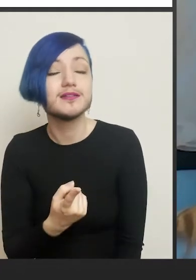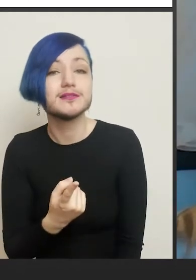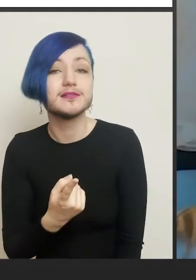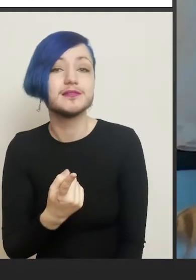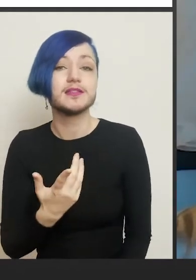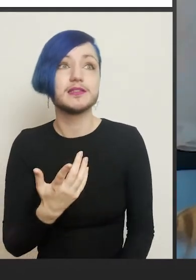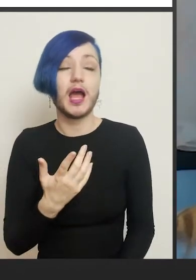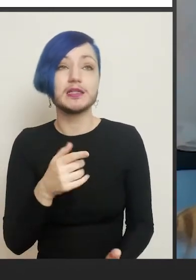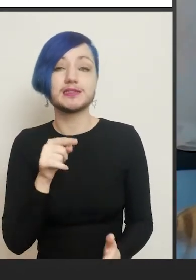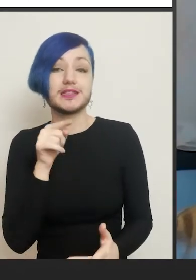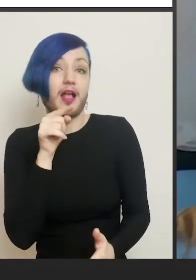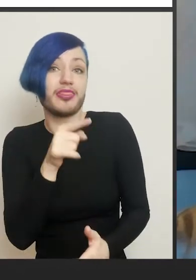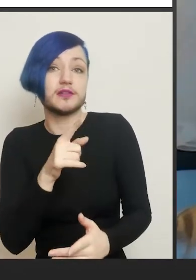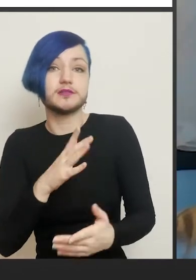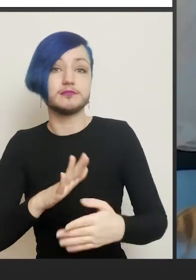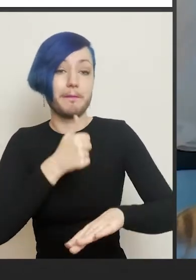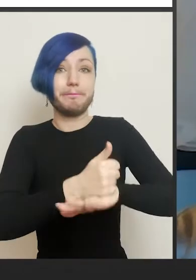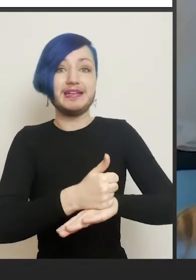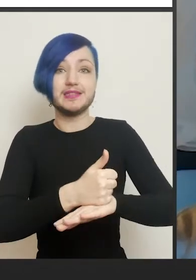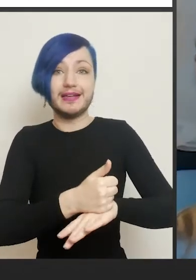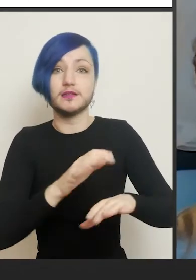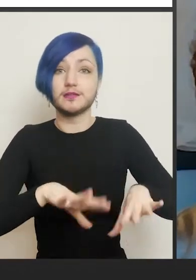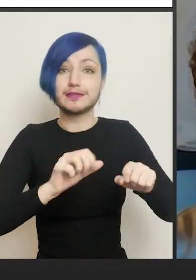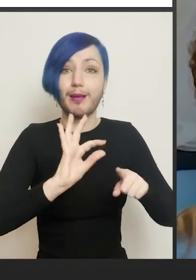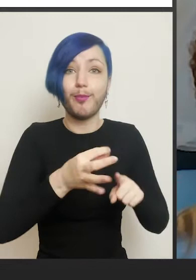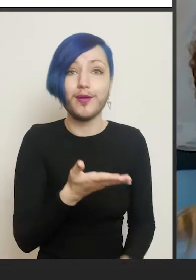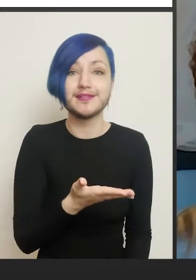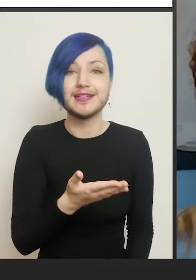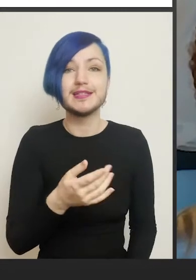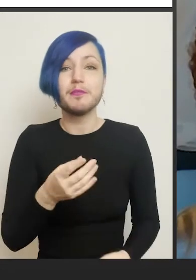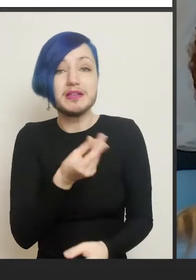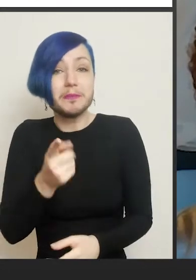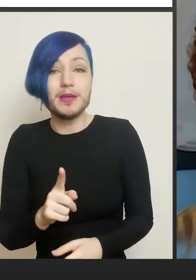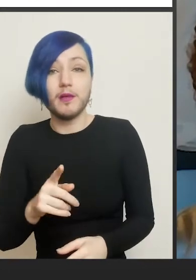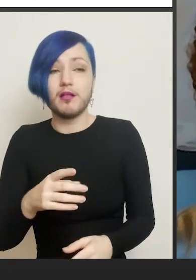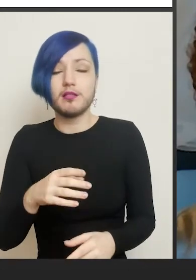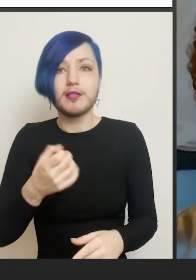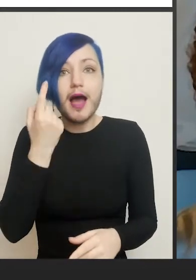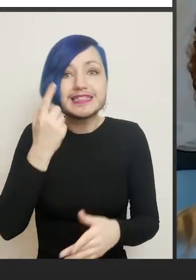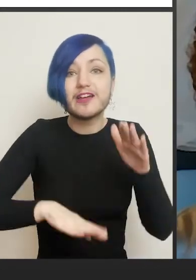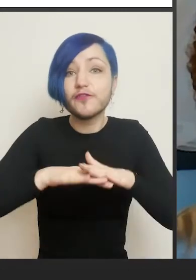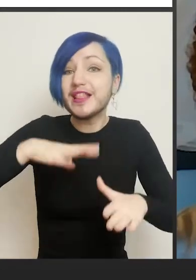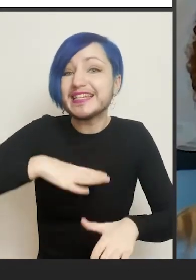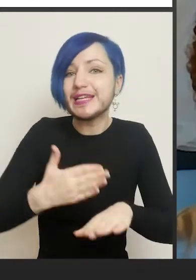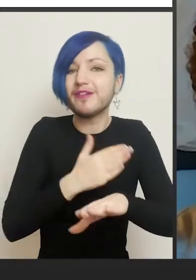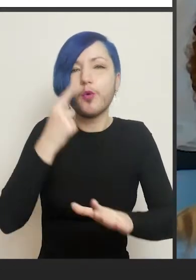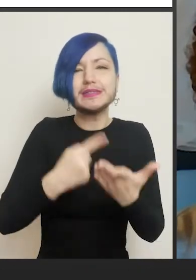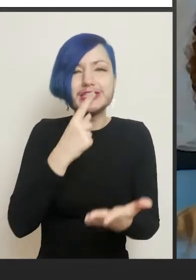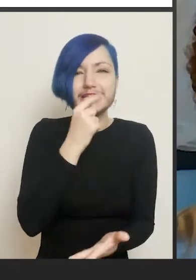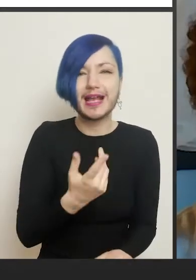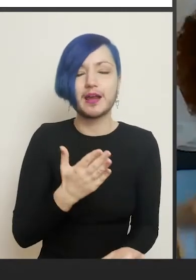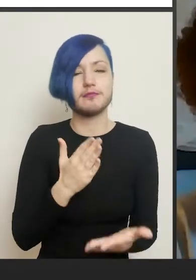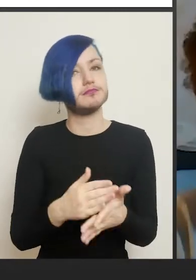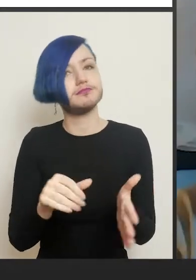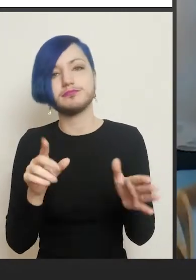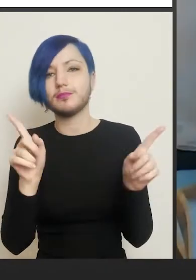And that's even on a good day. People who really need to understand that before they can make decisions. There's